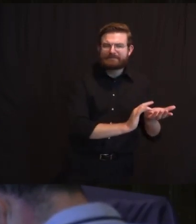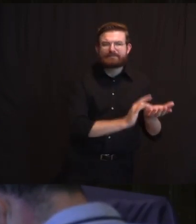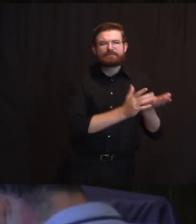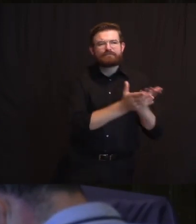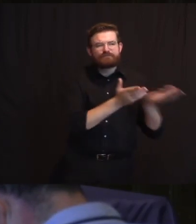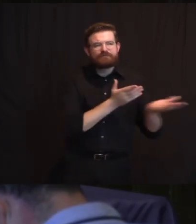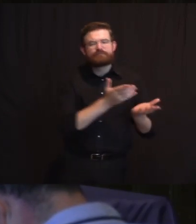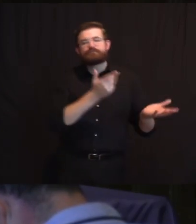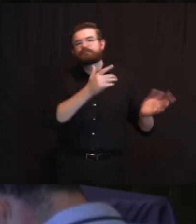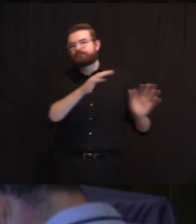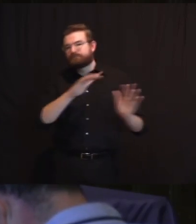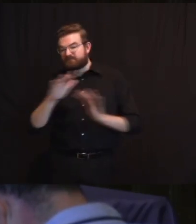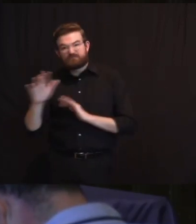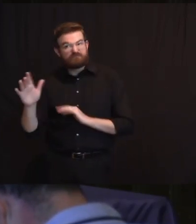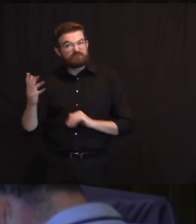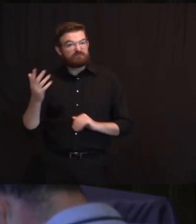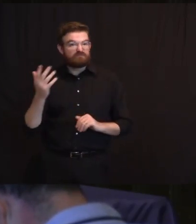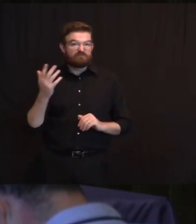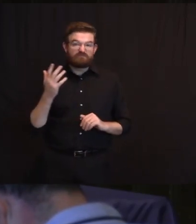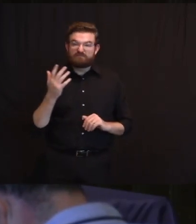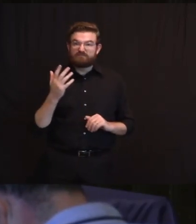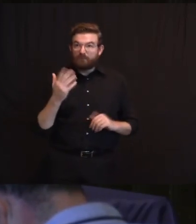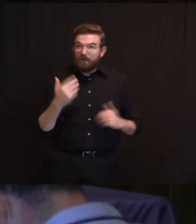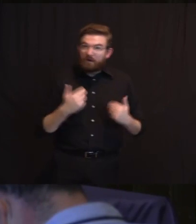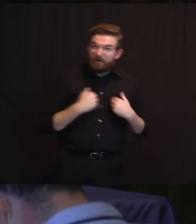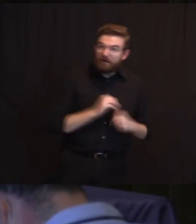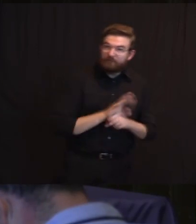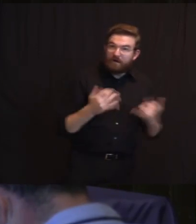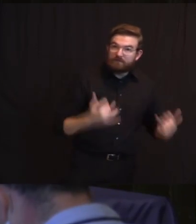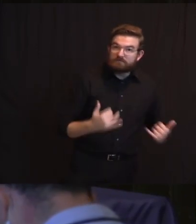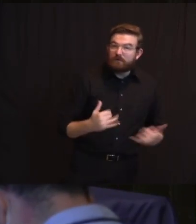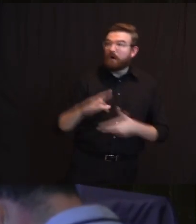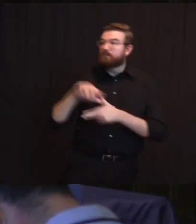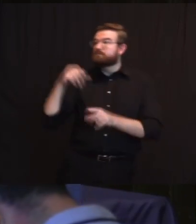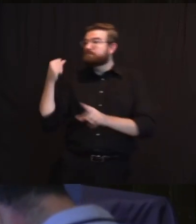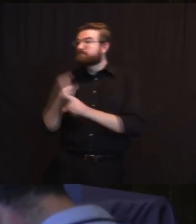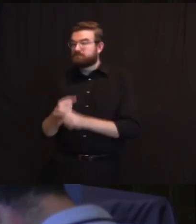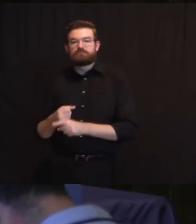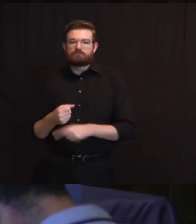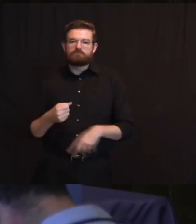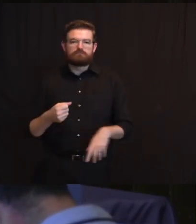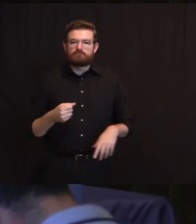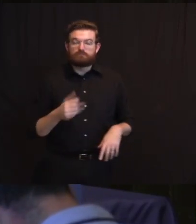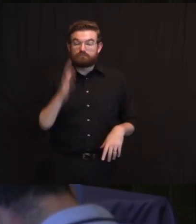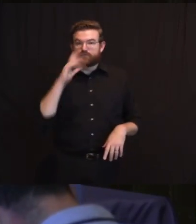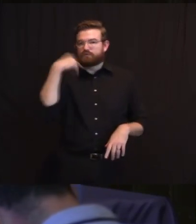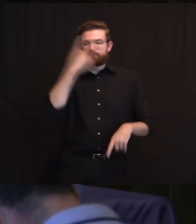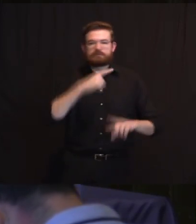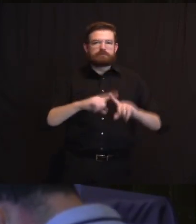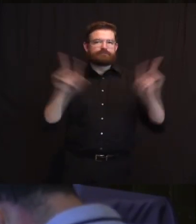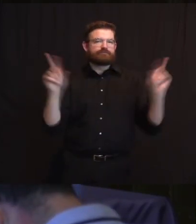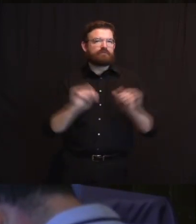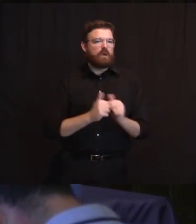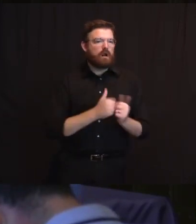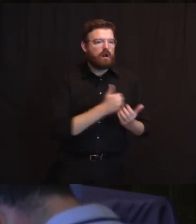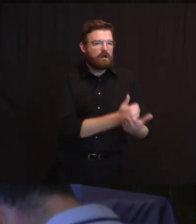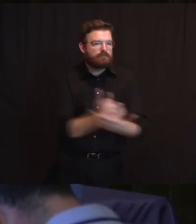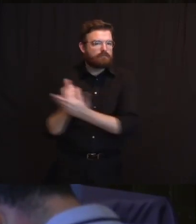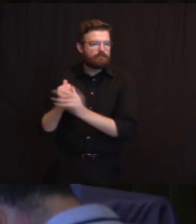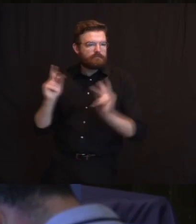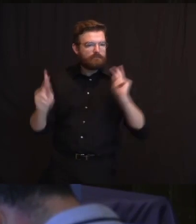those emergency support functions come into play. We've been working closely with our county OEM coordinators. We have what's called